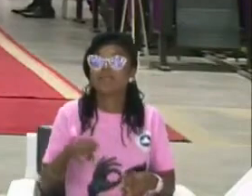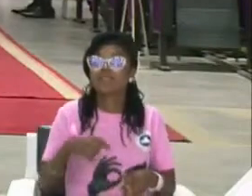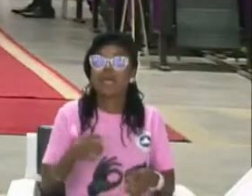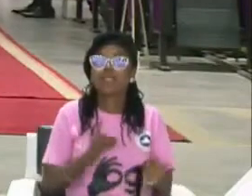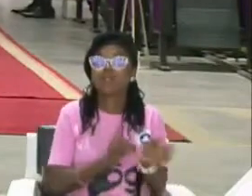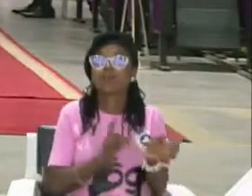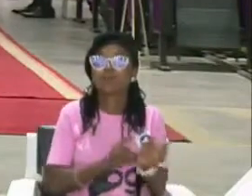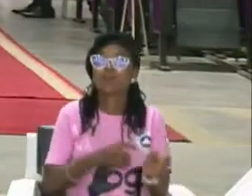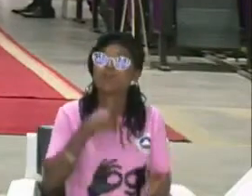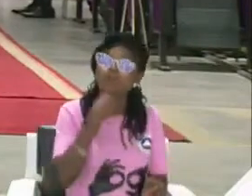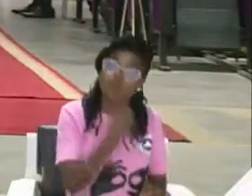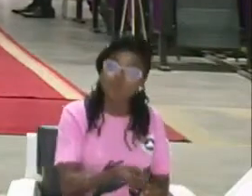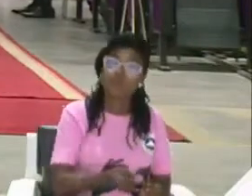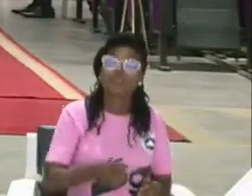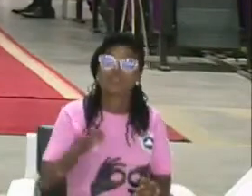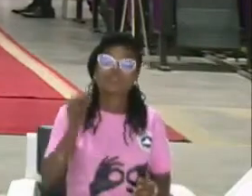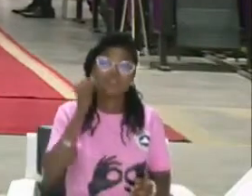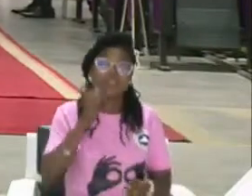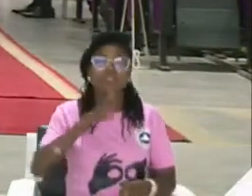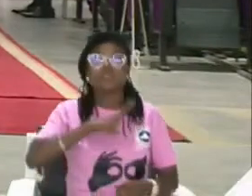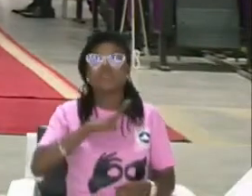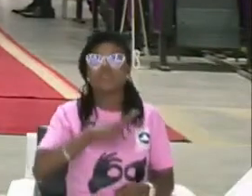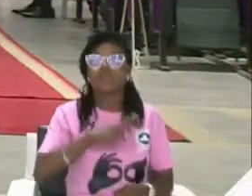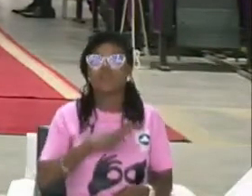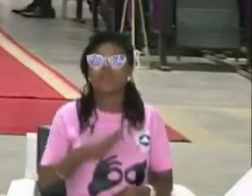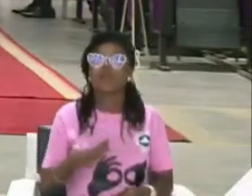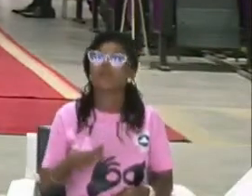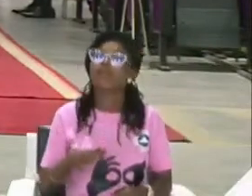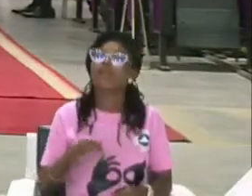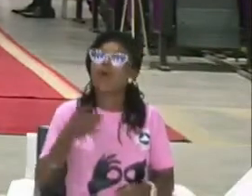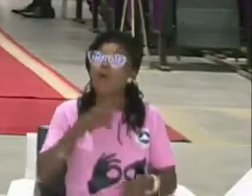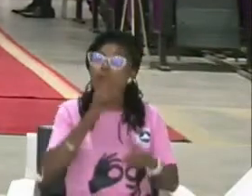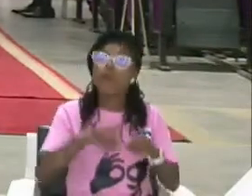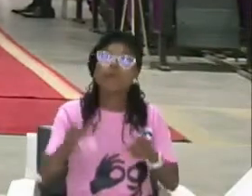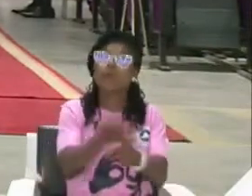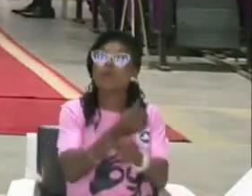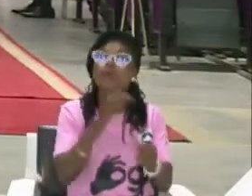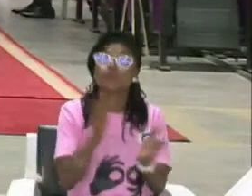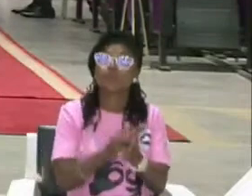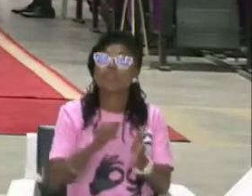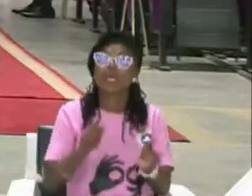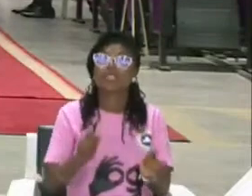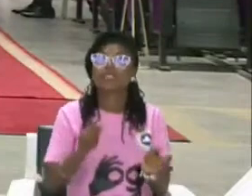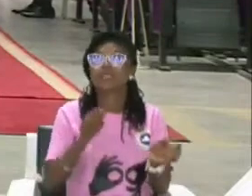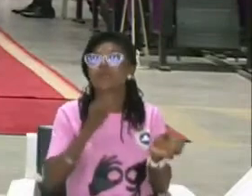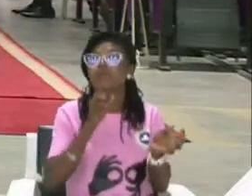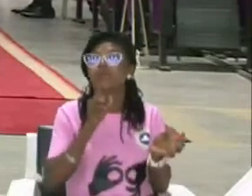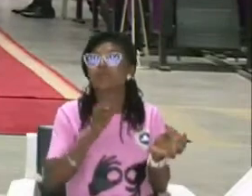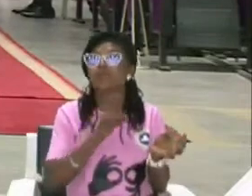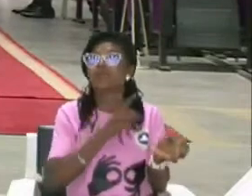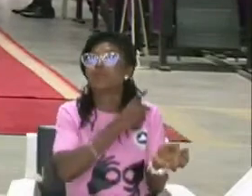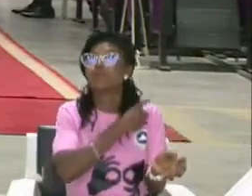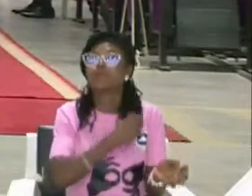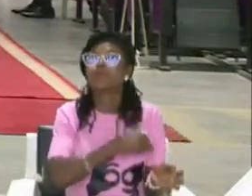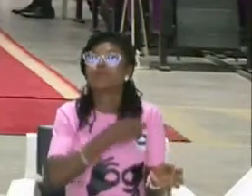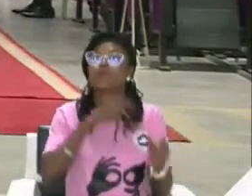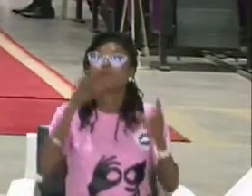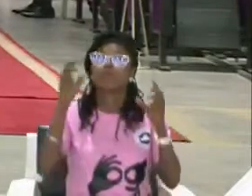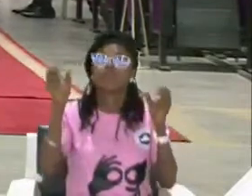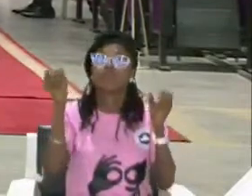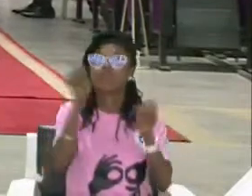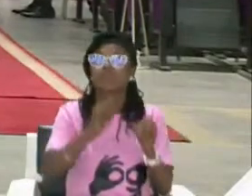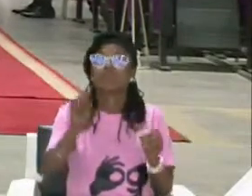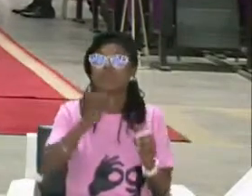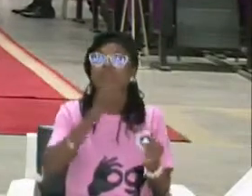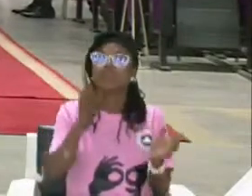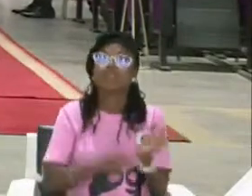cannot admit your daughter because she's fine. Lo and behold, when we got to Lasso on Saturday, the doctors looked at her. She said, this